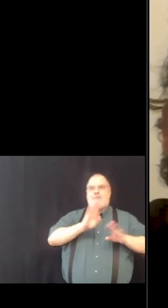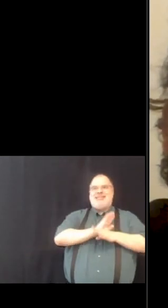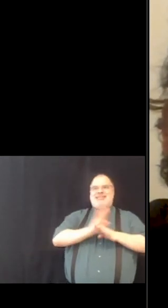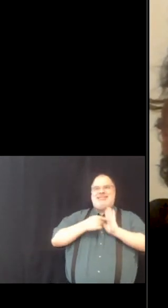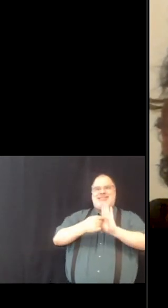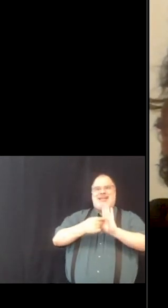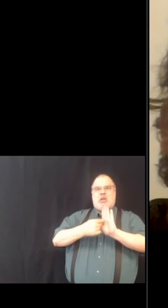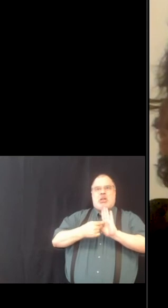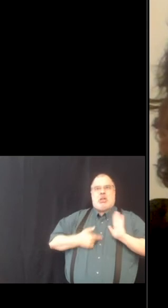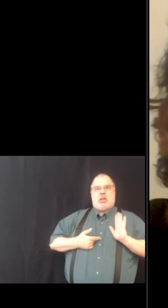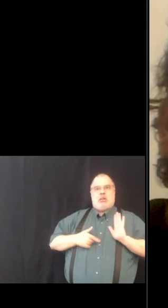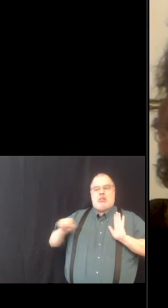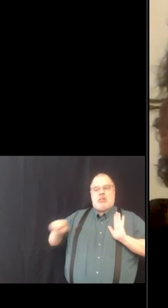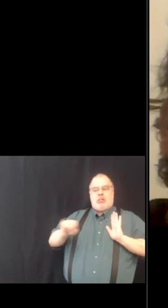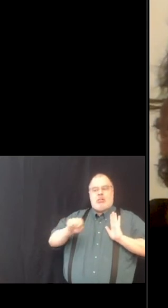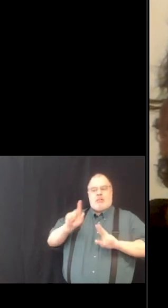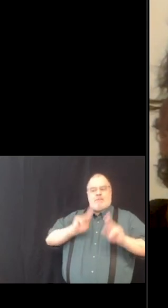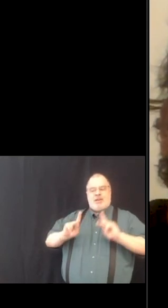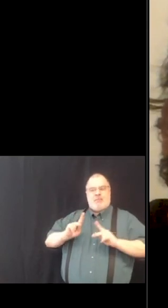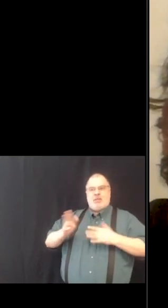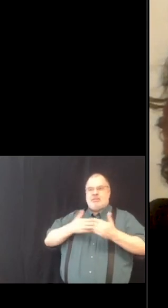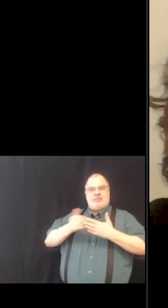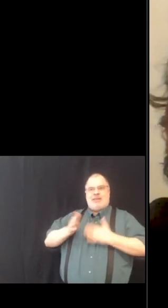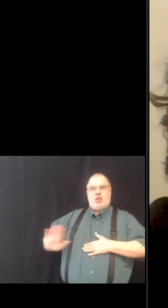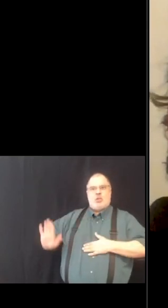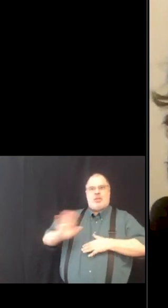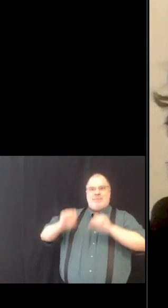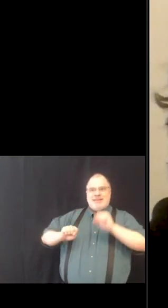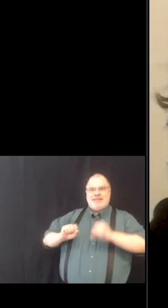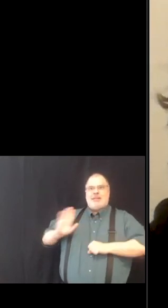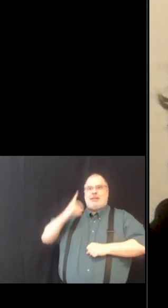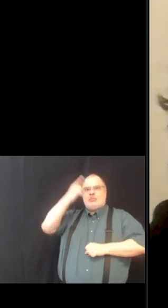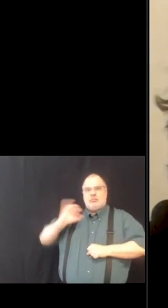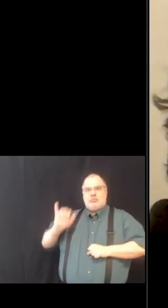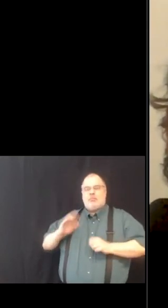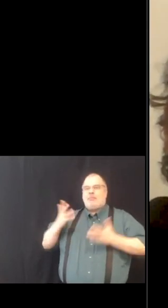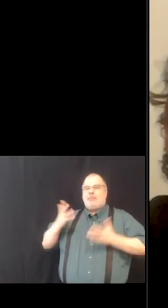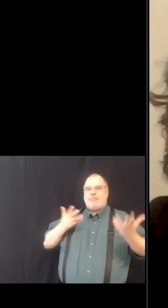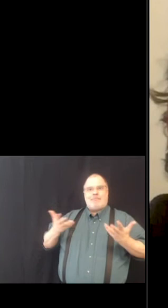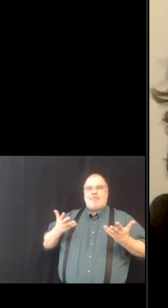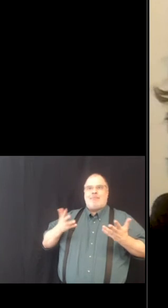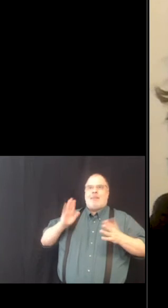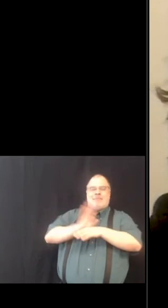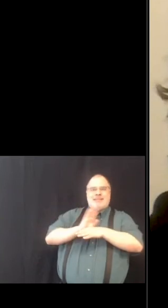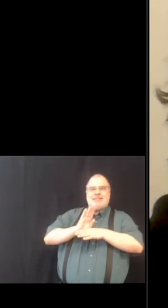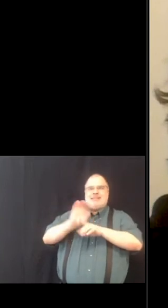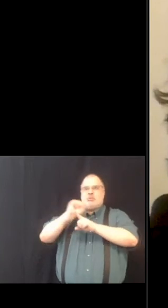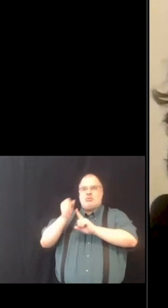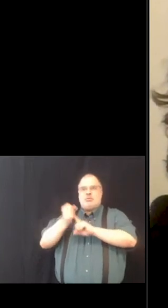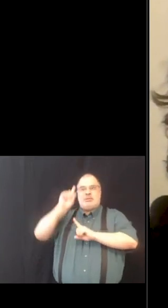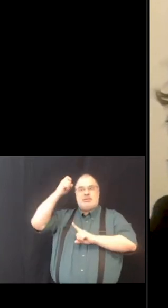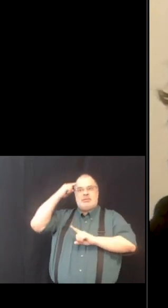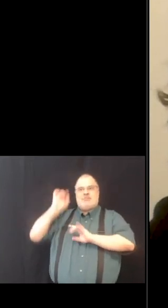any predetermined factor, must be included in business, society, and government. Our store should